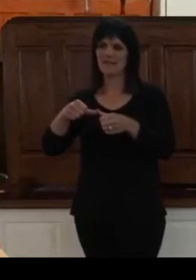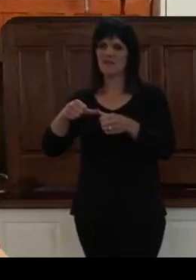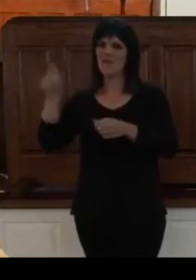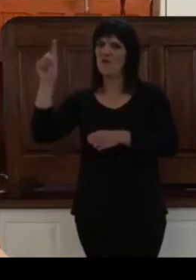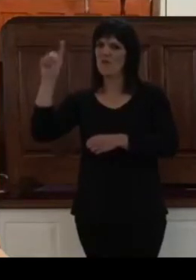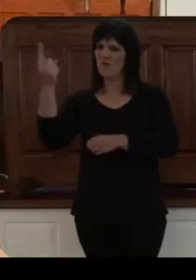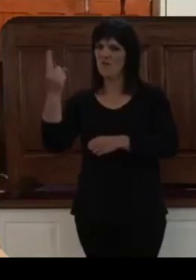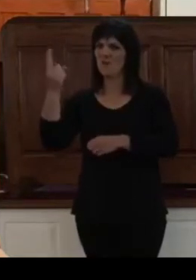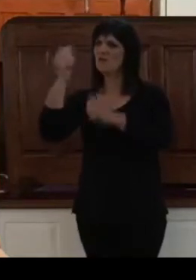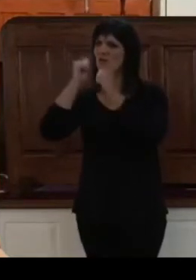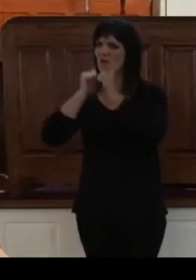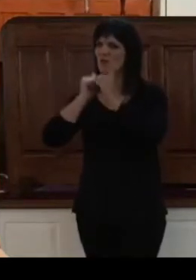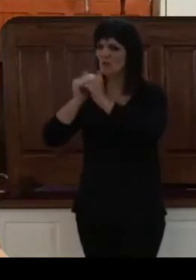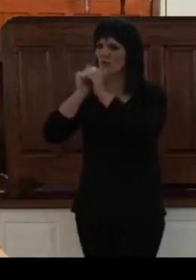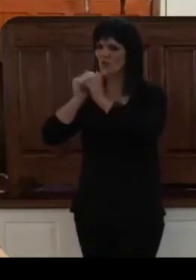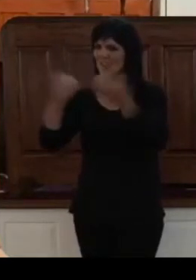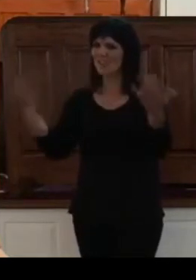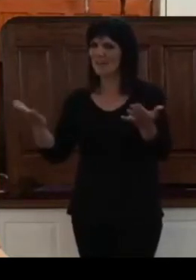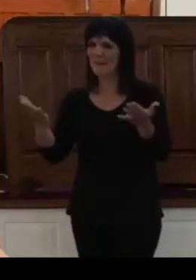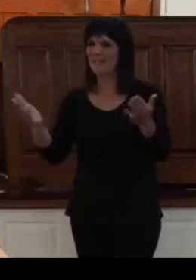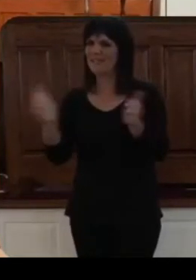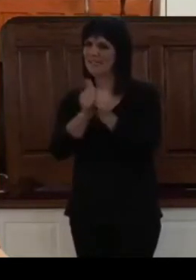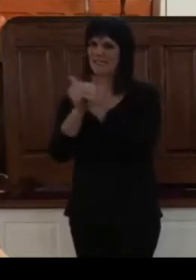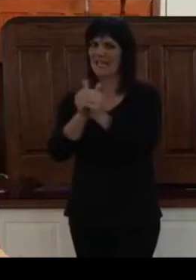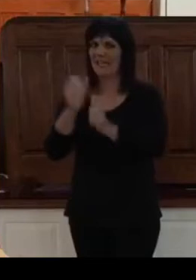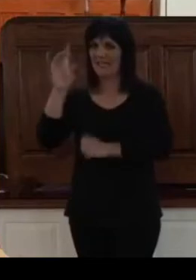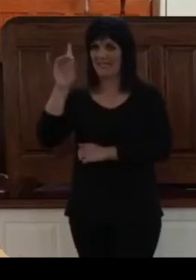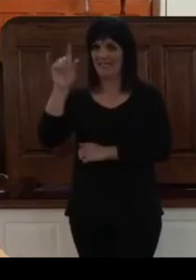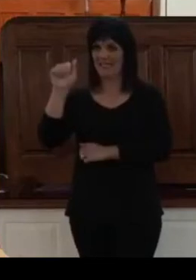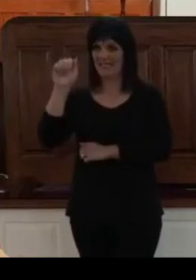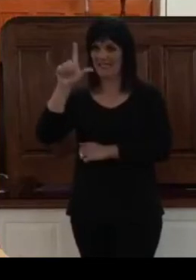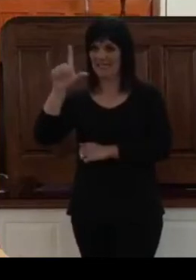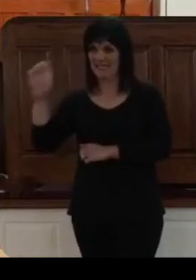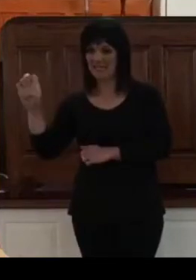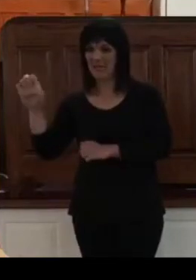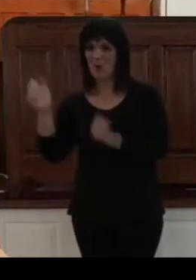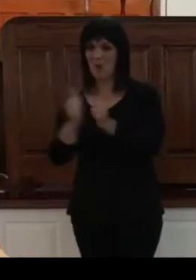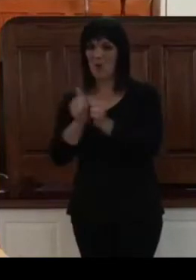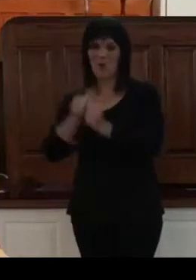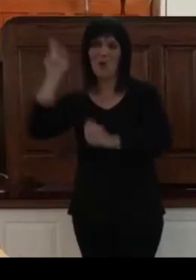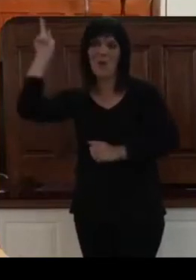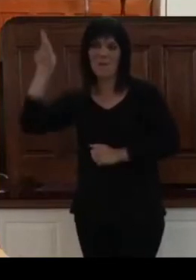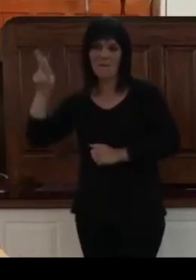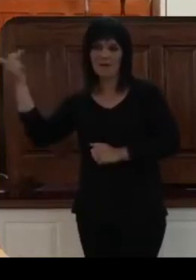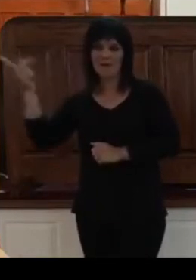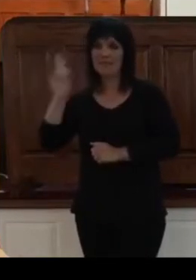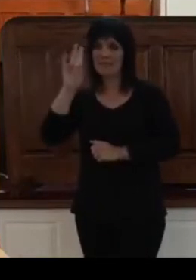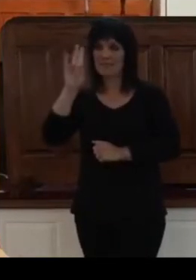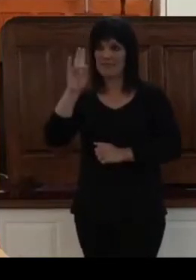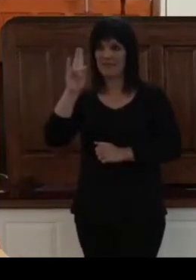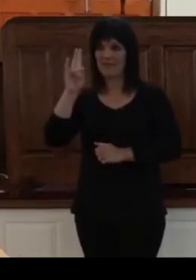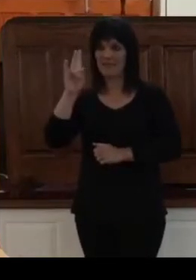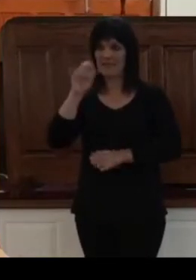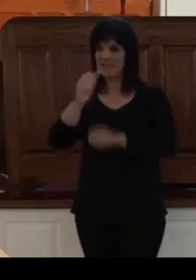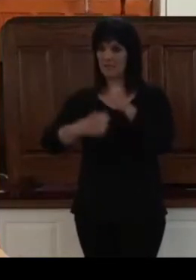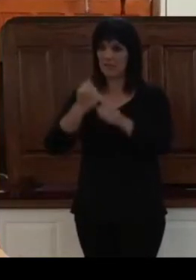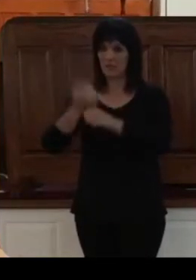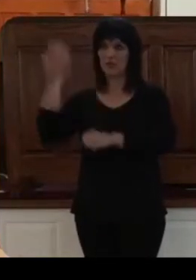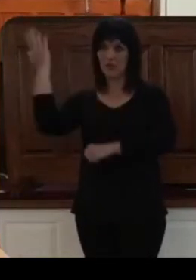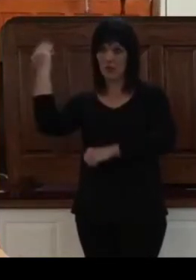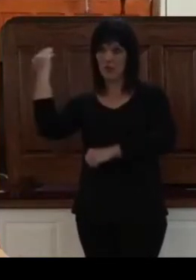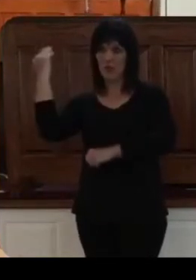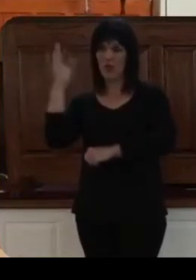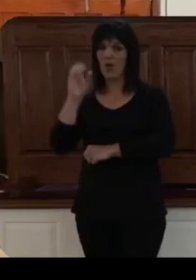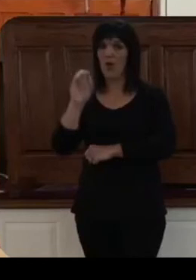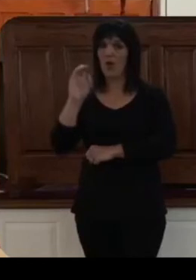first worship set that we did together, Dale and I. It was up in a chapel 17 years ago in October this year. But